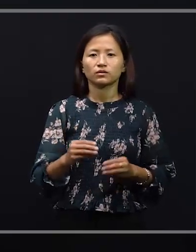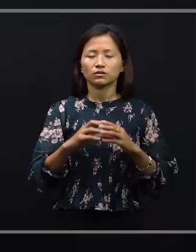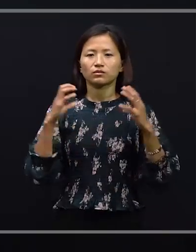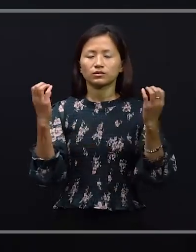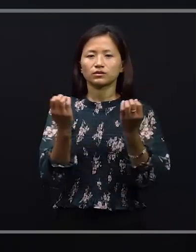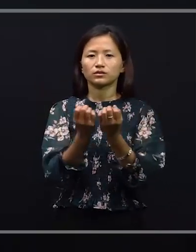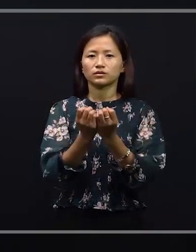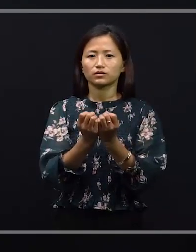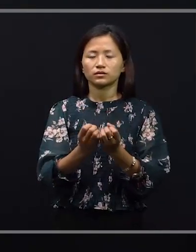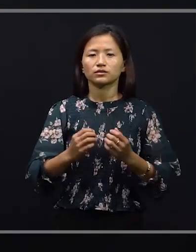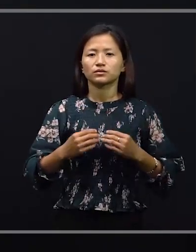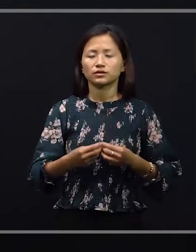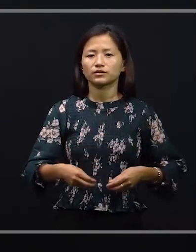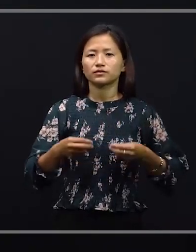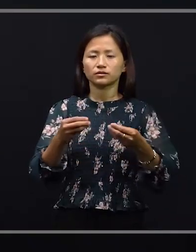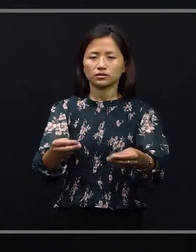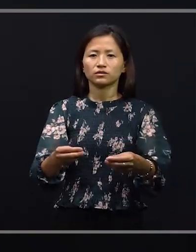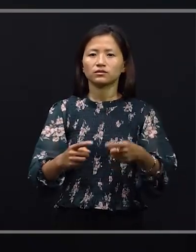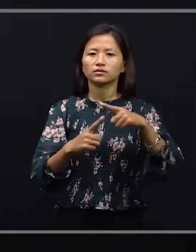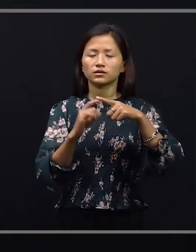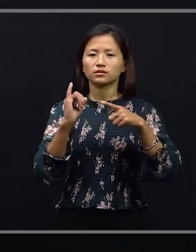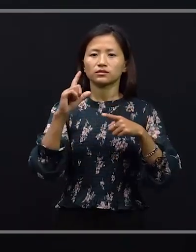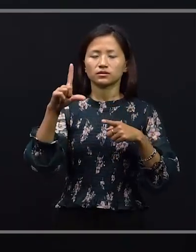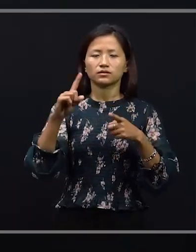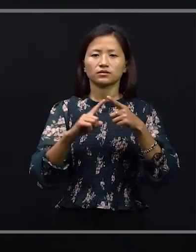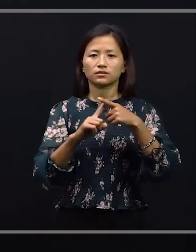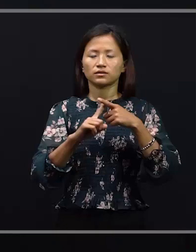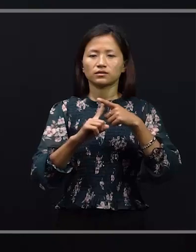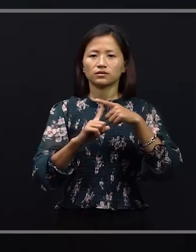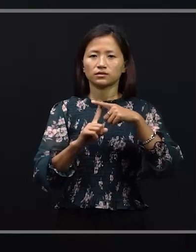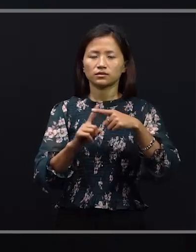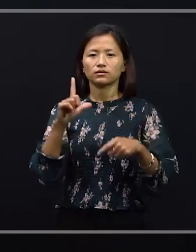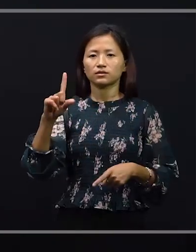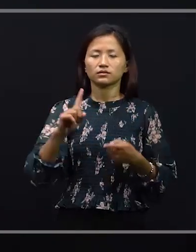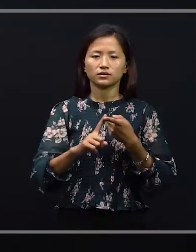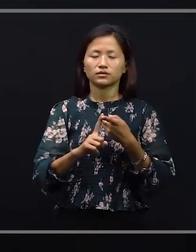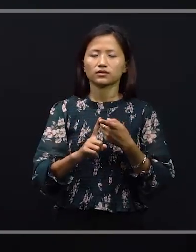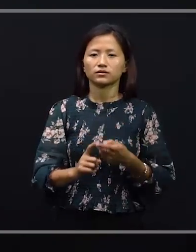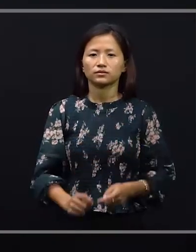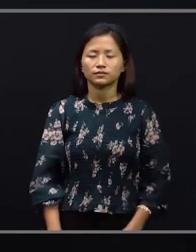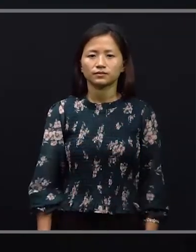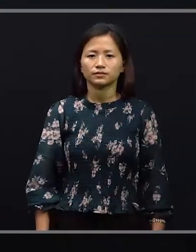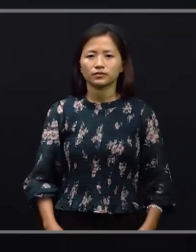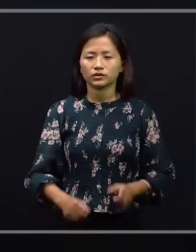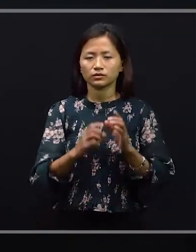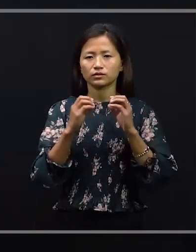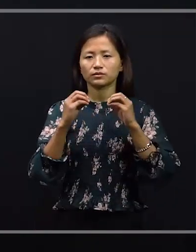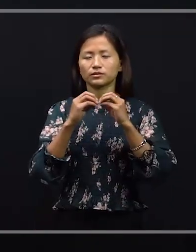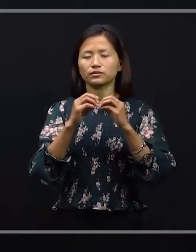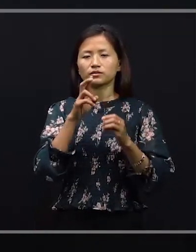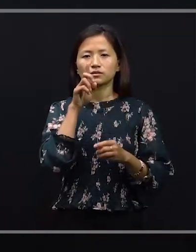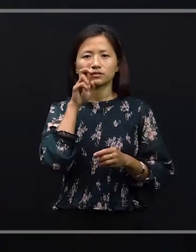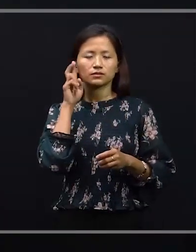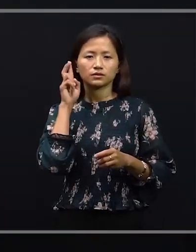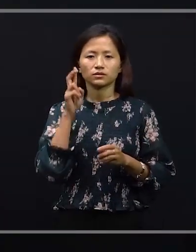them, they surrendered back their title, okay, just to show their grievances, just to show the Britishers that they are not happy with them.